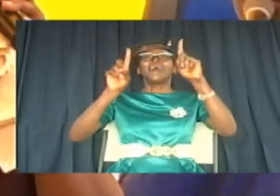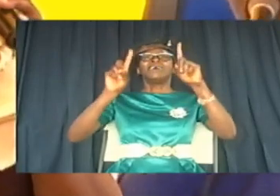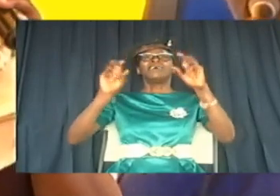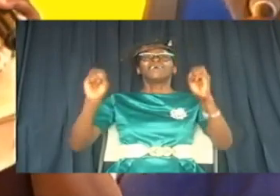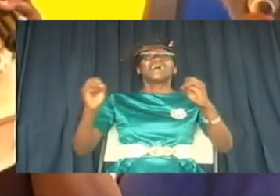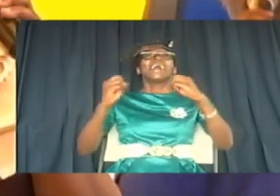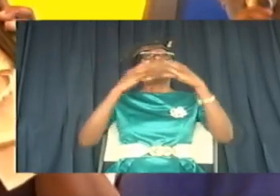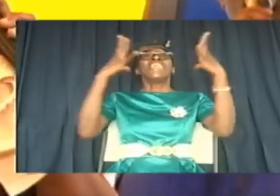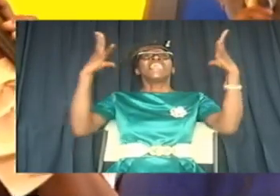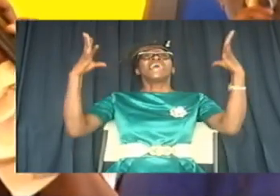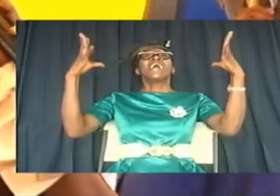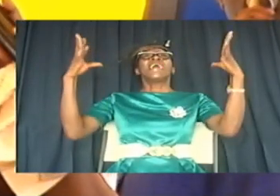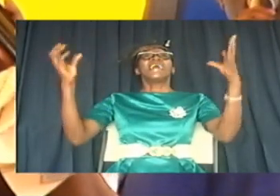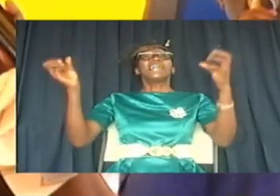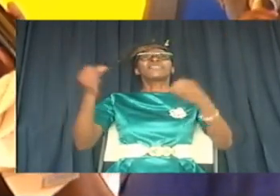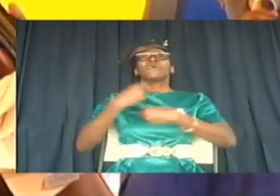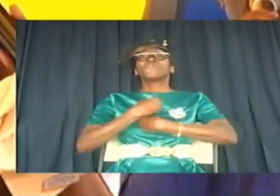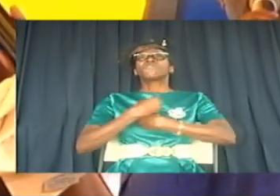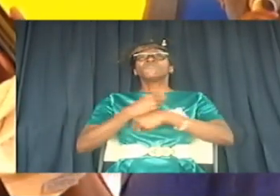light of